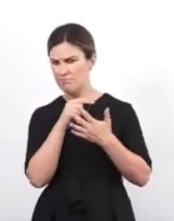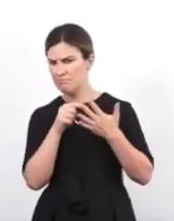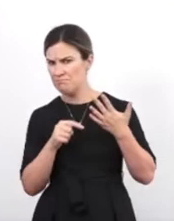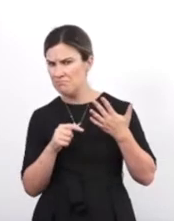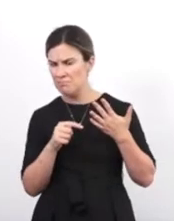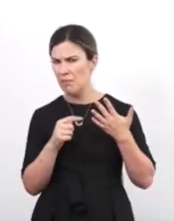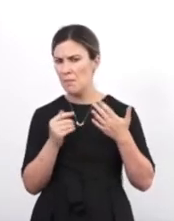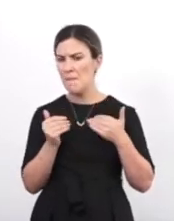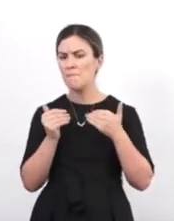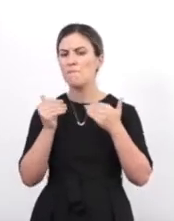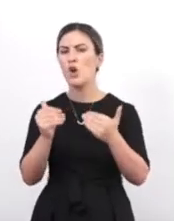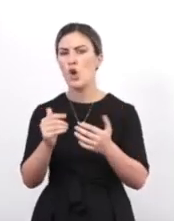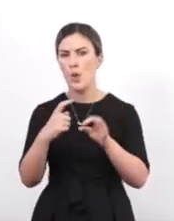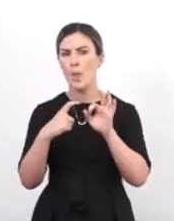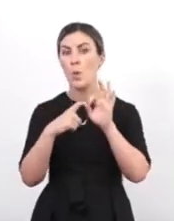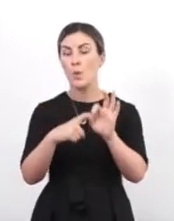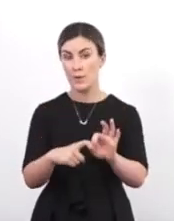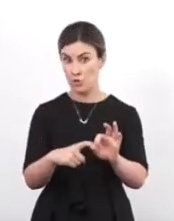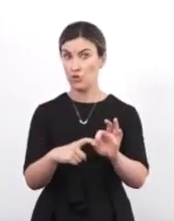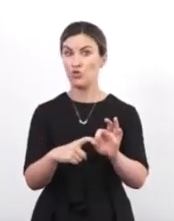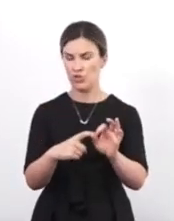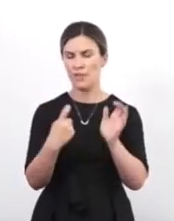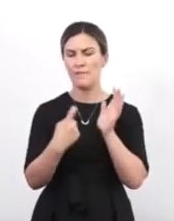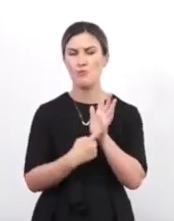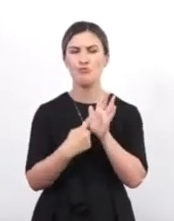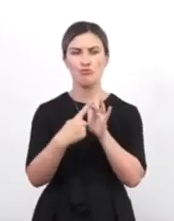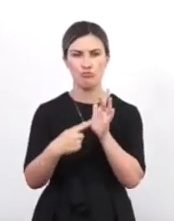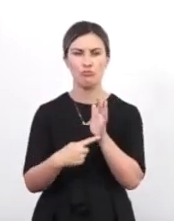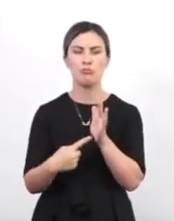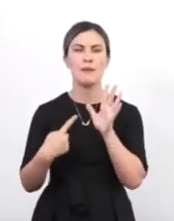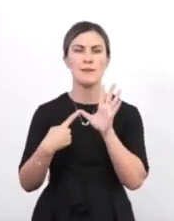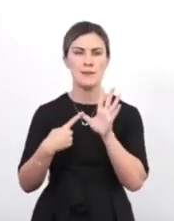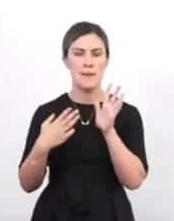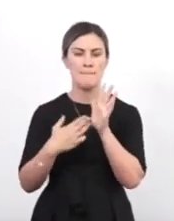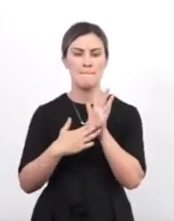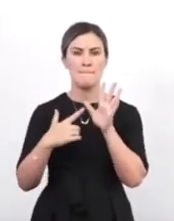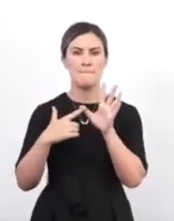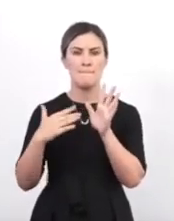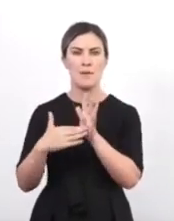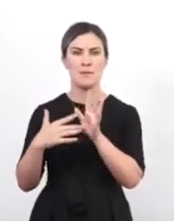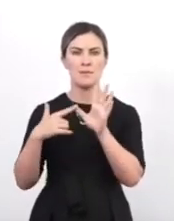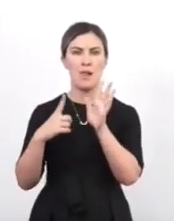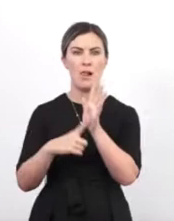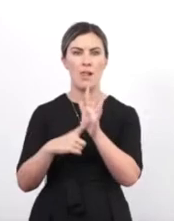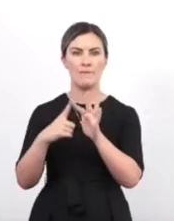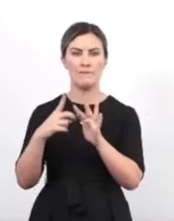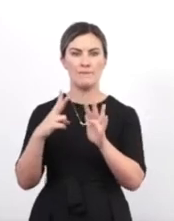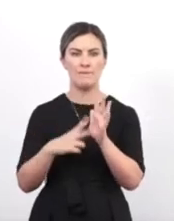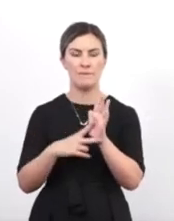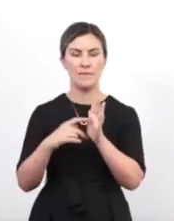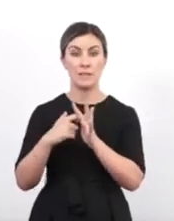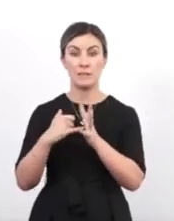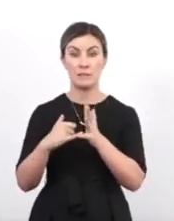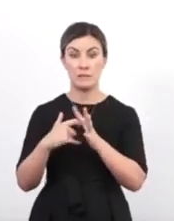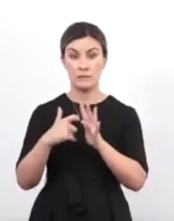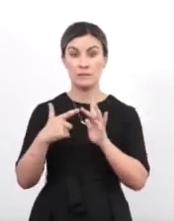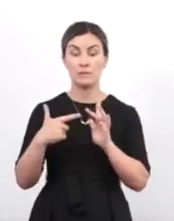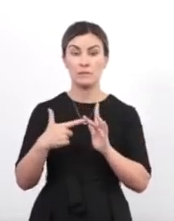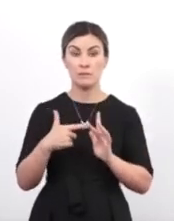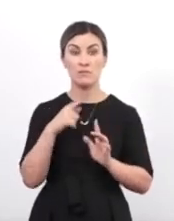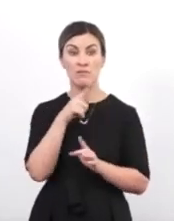further questions that Rita Mazalevskis has, that completes answers to all